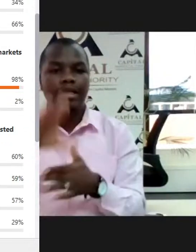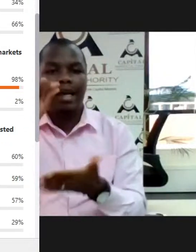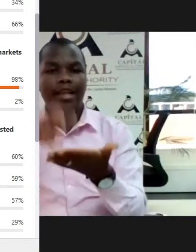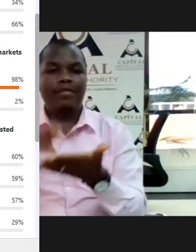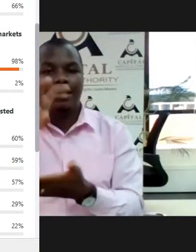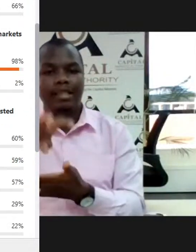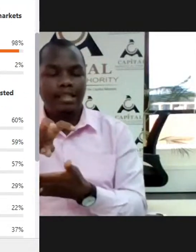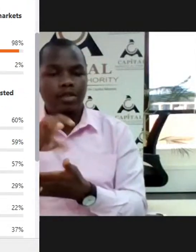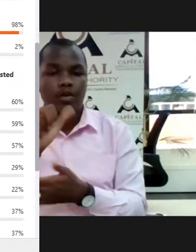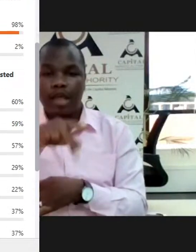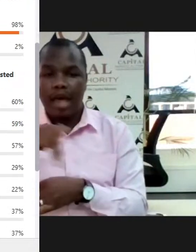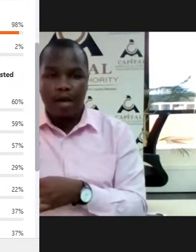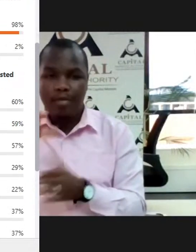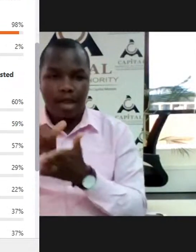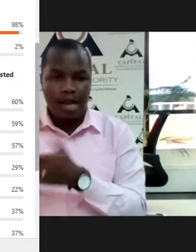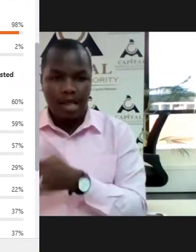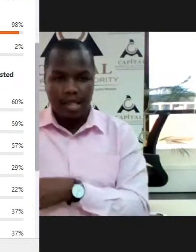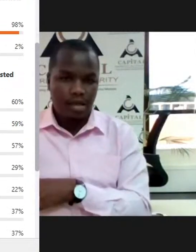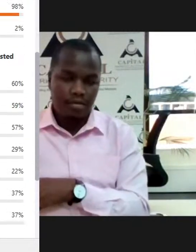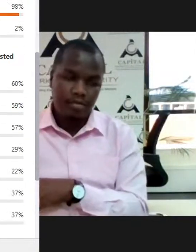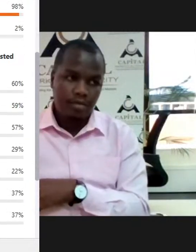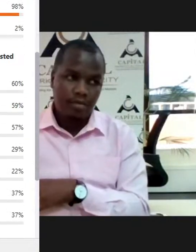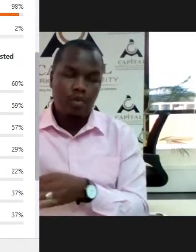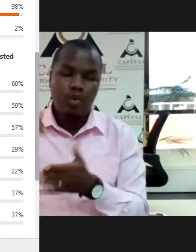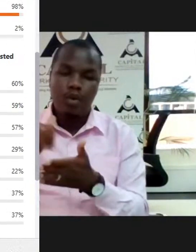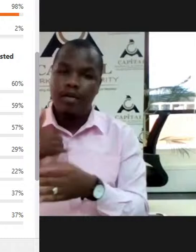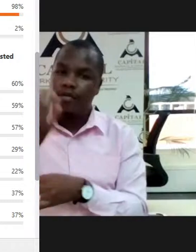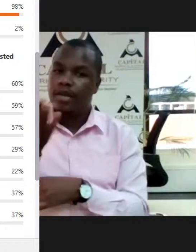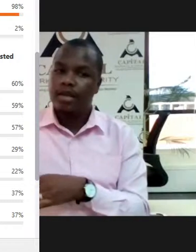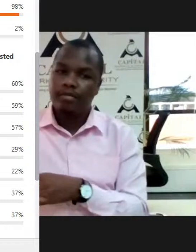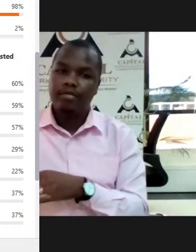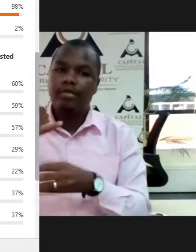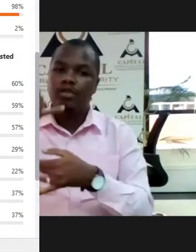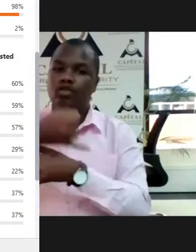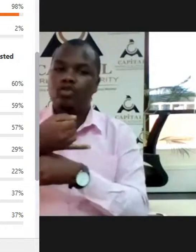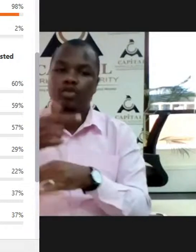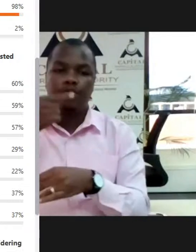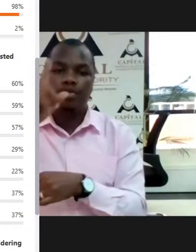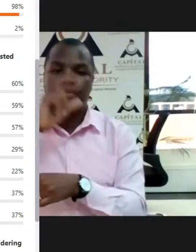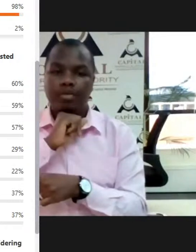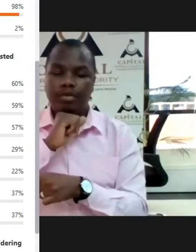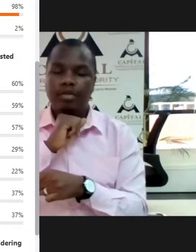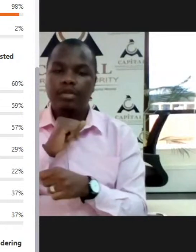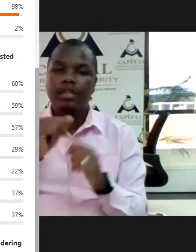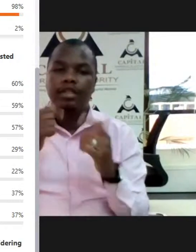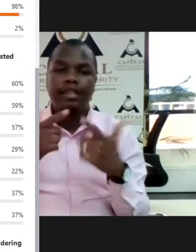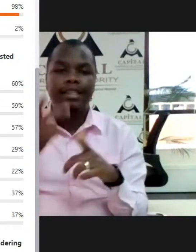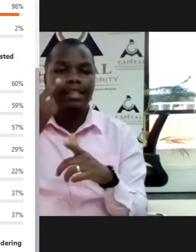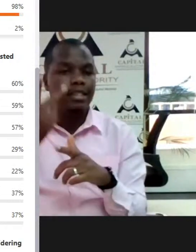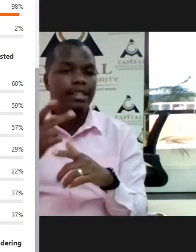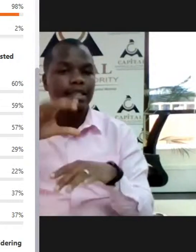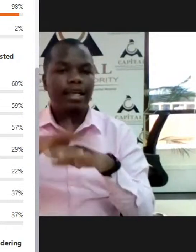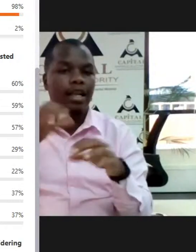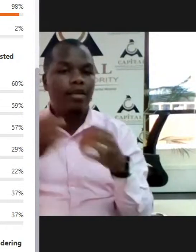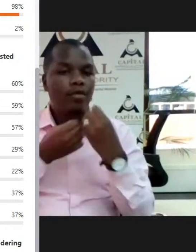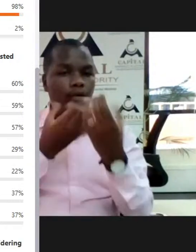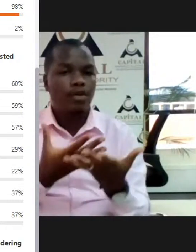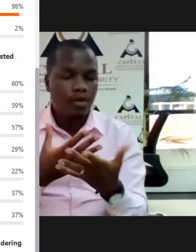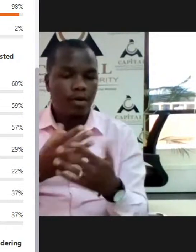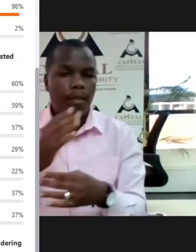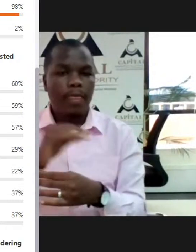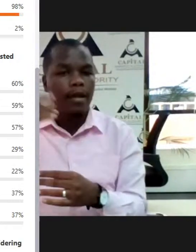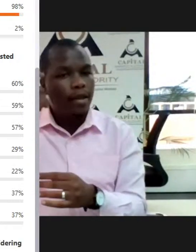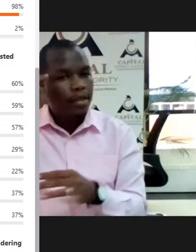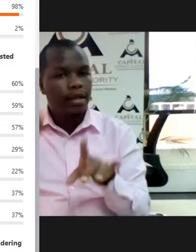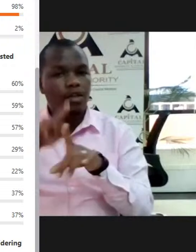apps that we have that the institutions have mentioned. Let's see, get information, and I think as